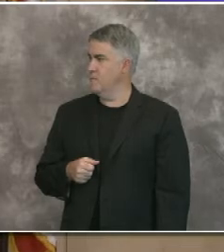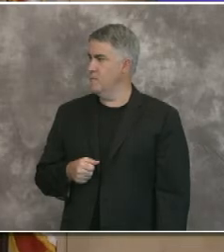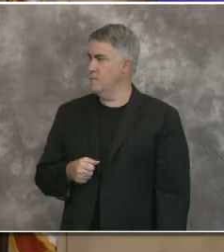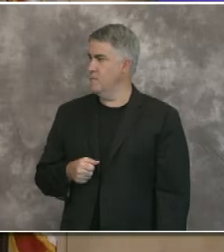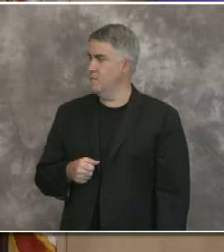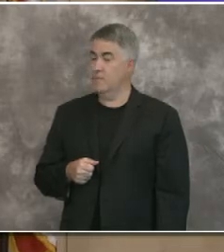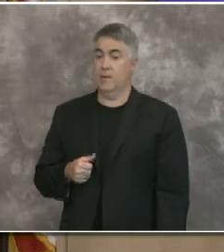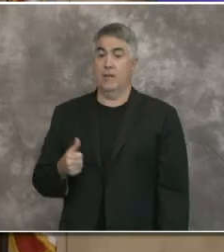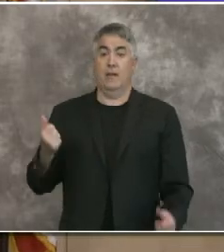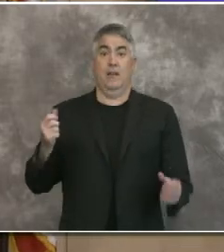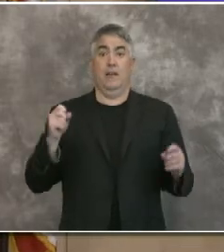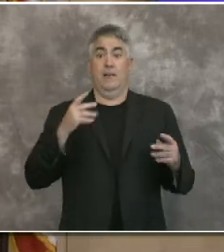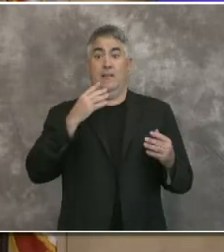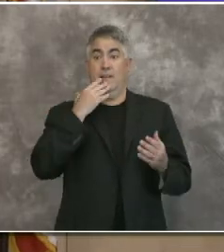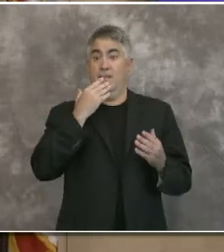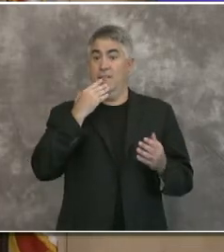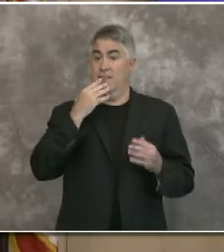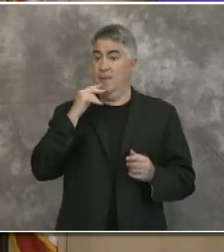Thank you, Nathan.